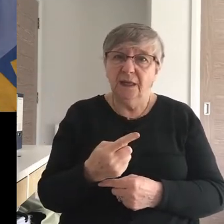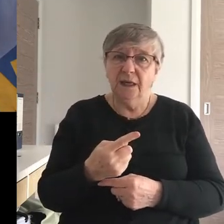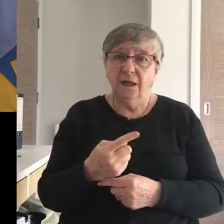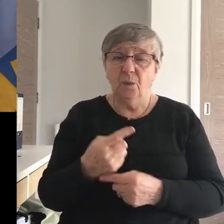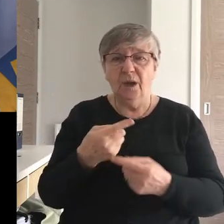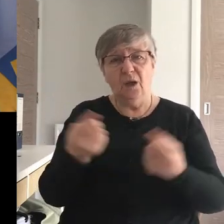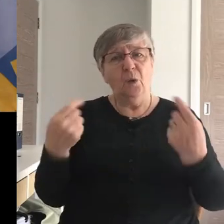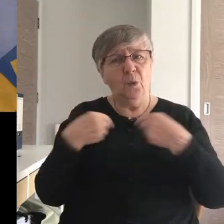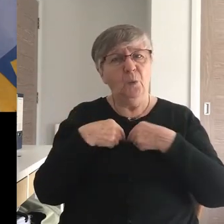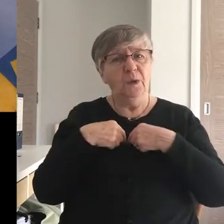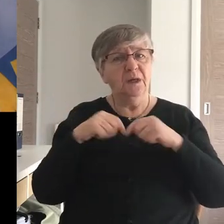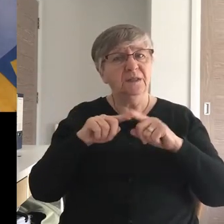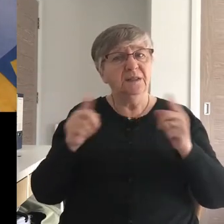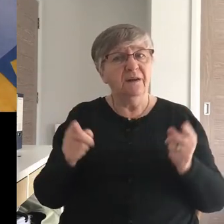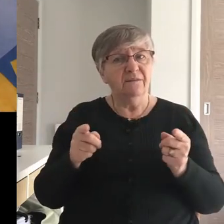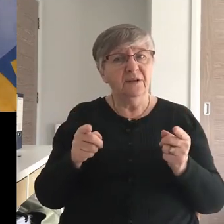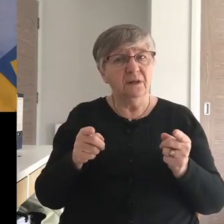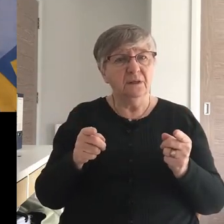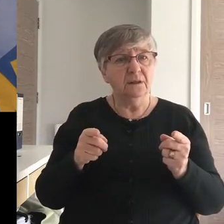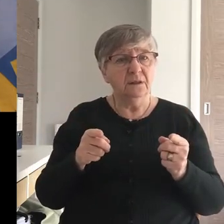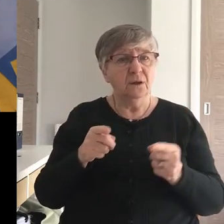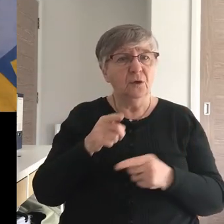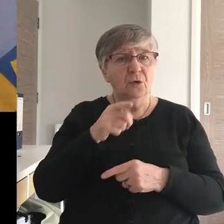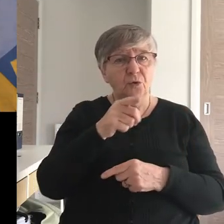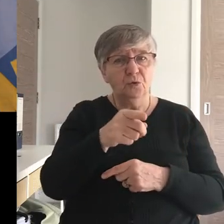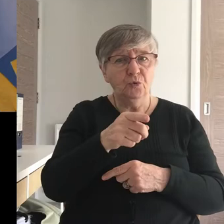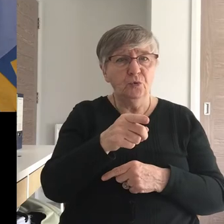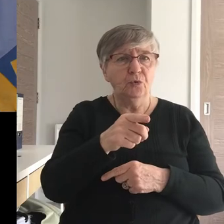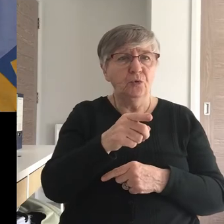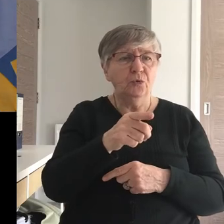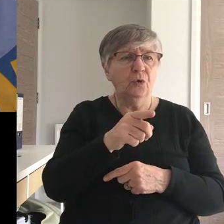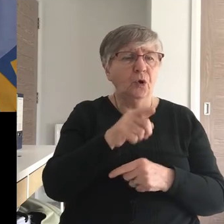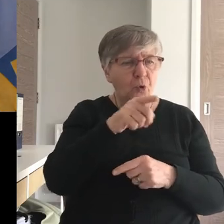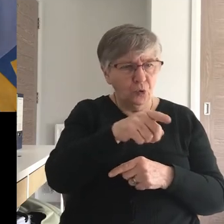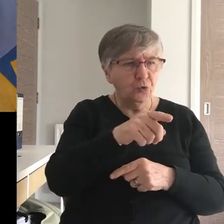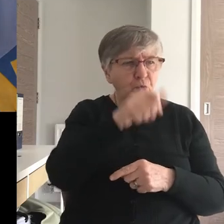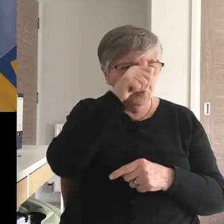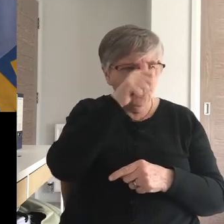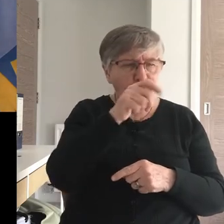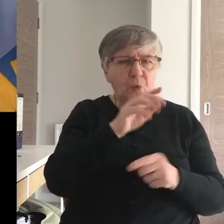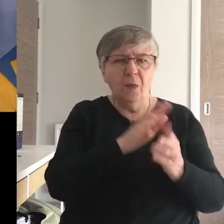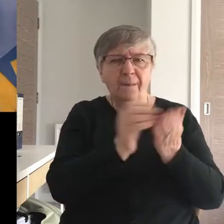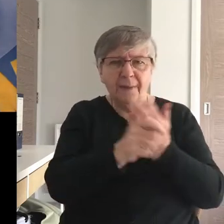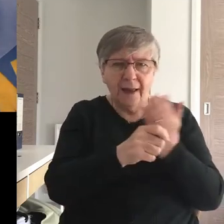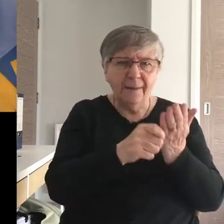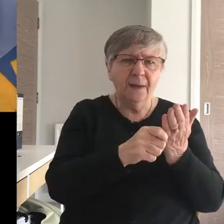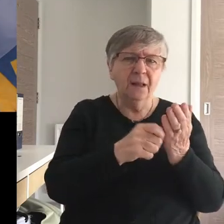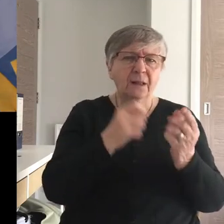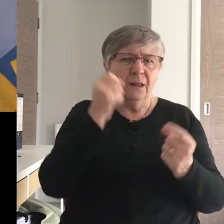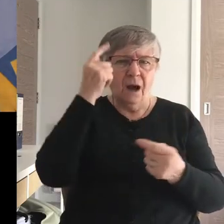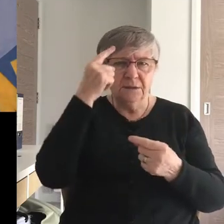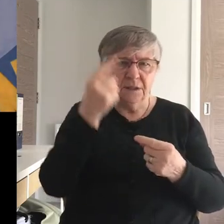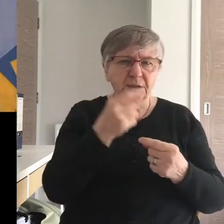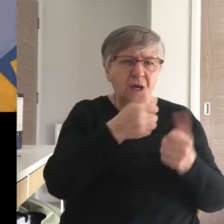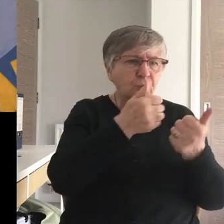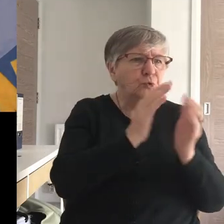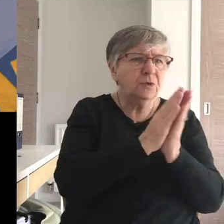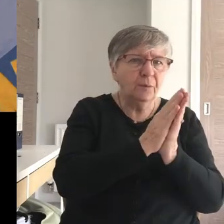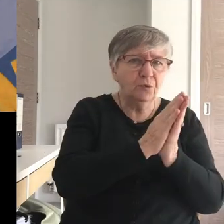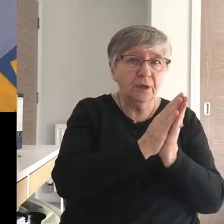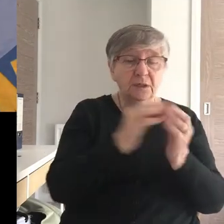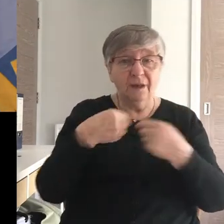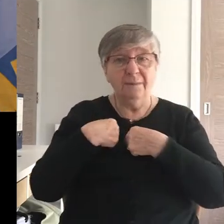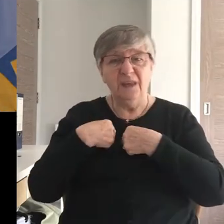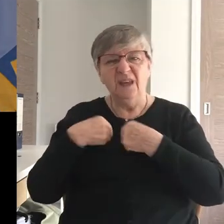well, we're different. You're about what we need to believe. You get the books out. You want to understand doctrine. Me, I just get on